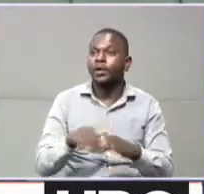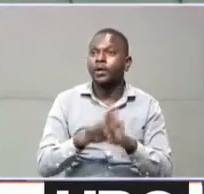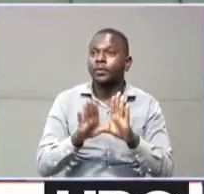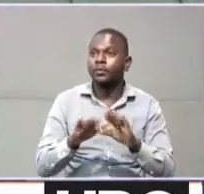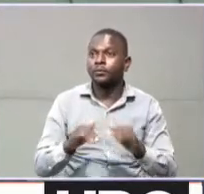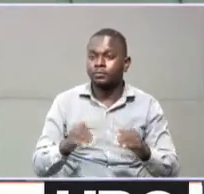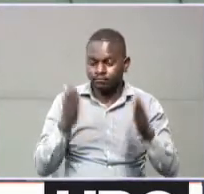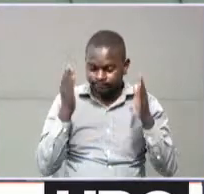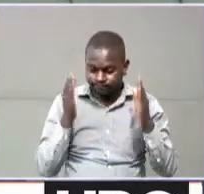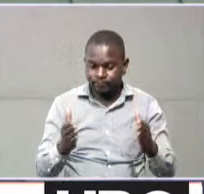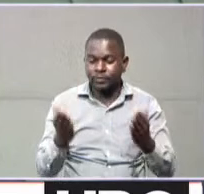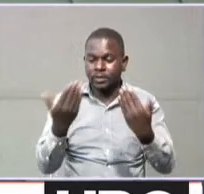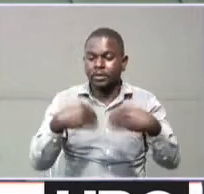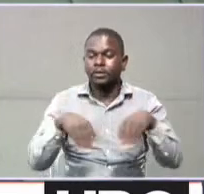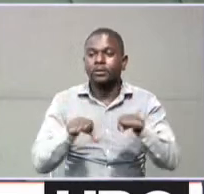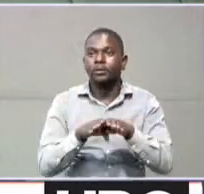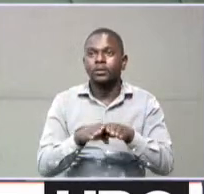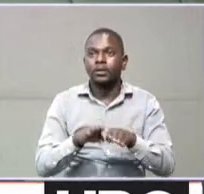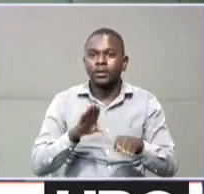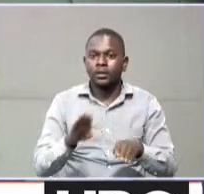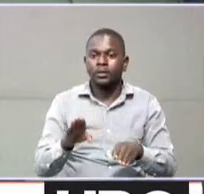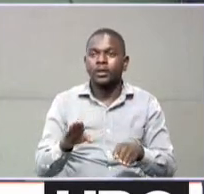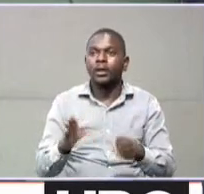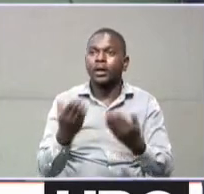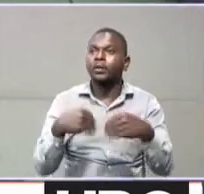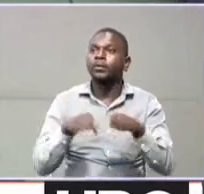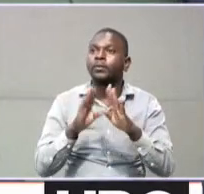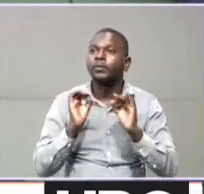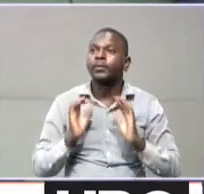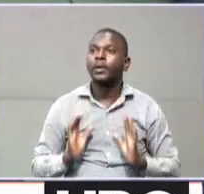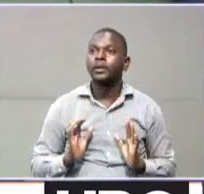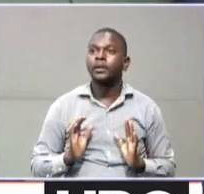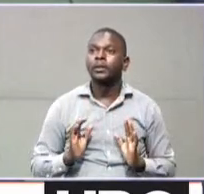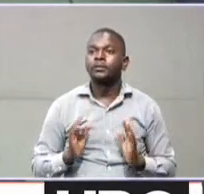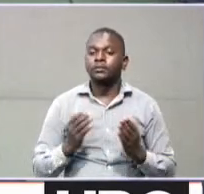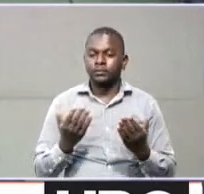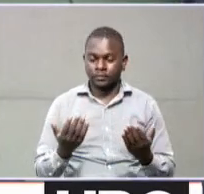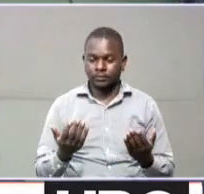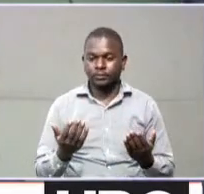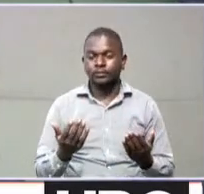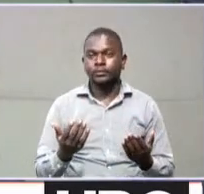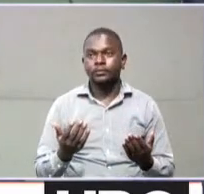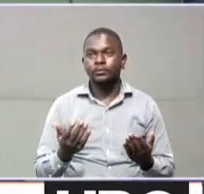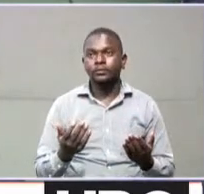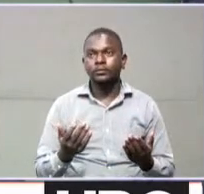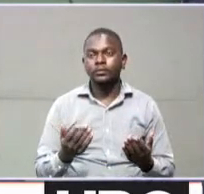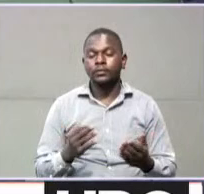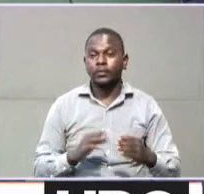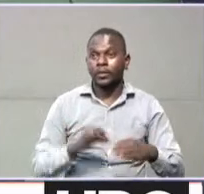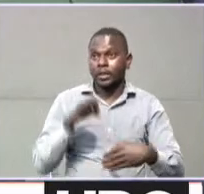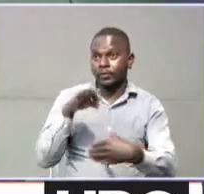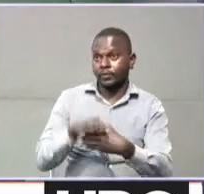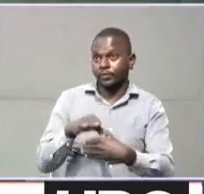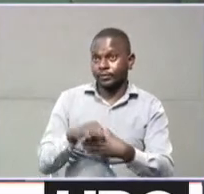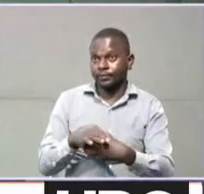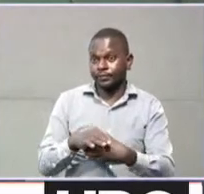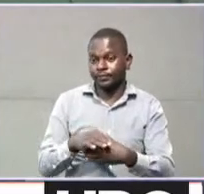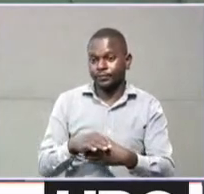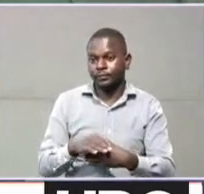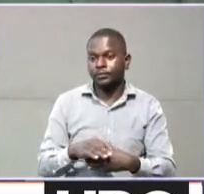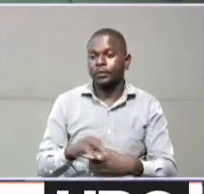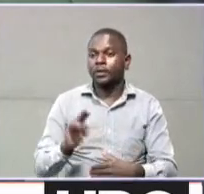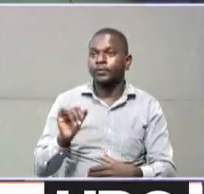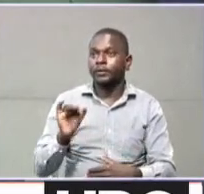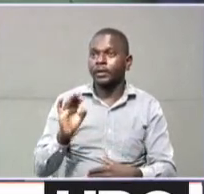should be bound to an agreement made without their consent in as far as voting in concert within our